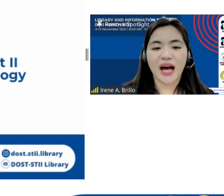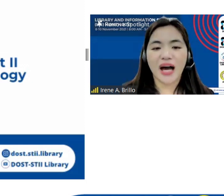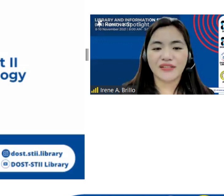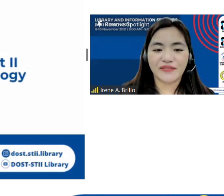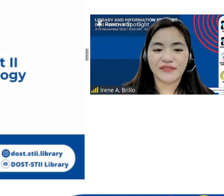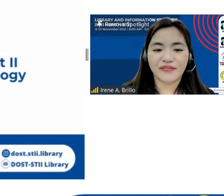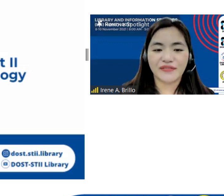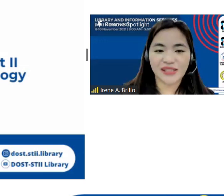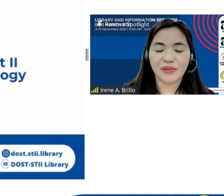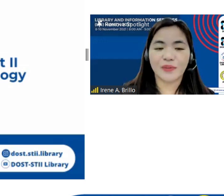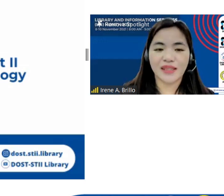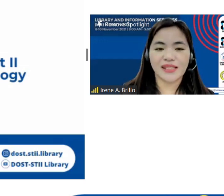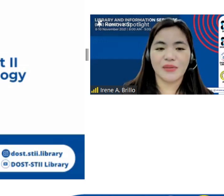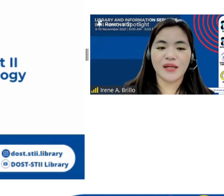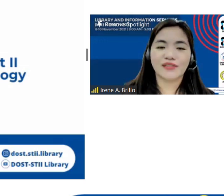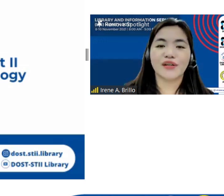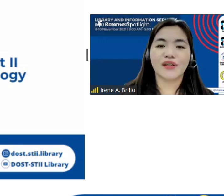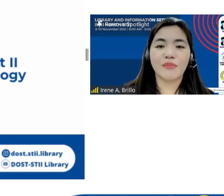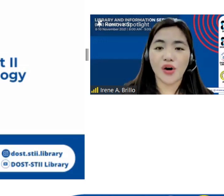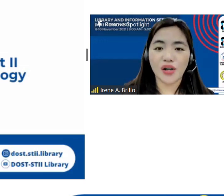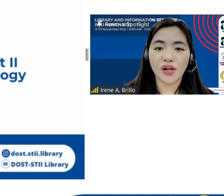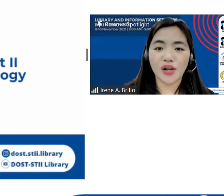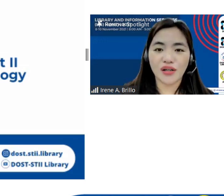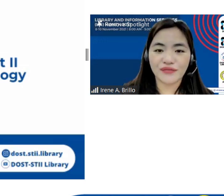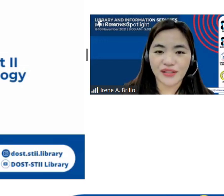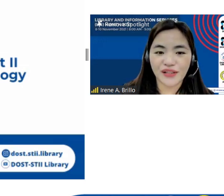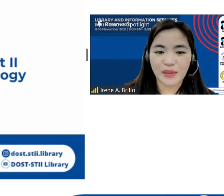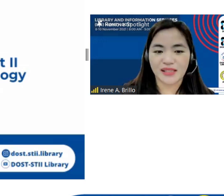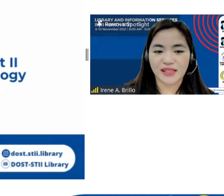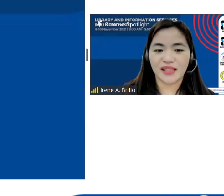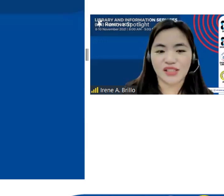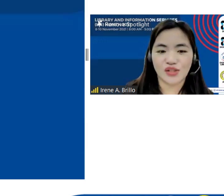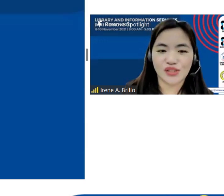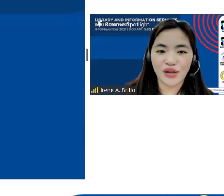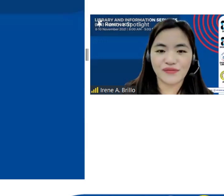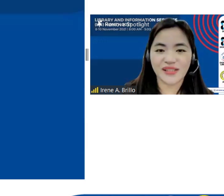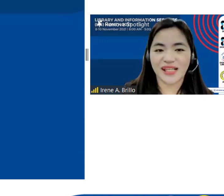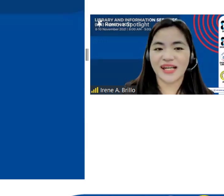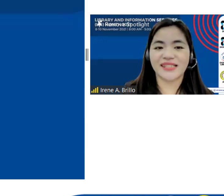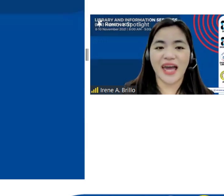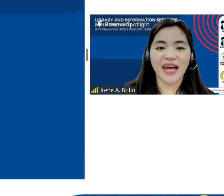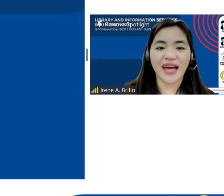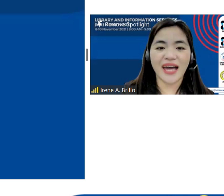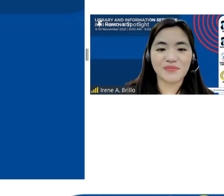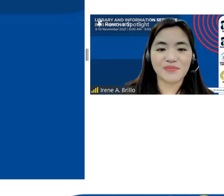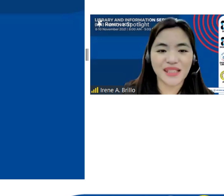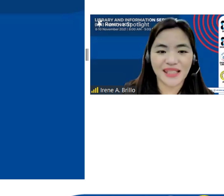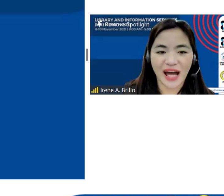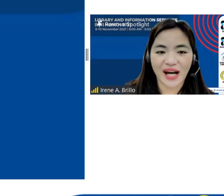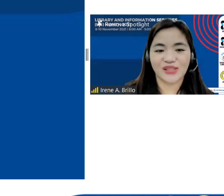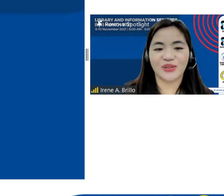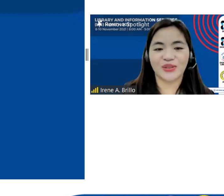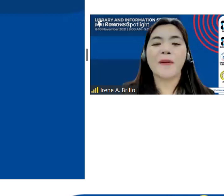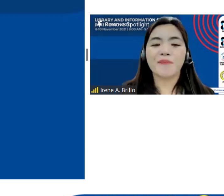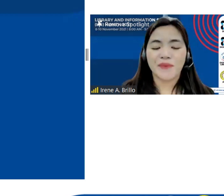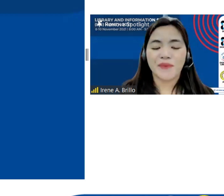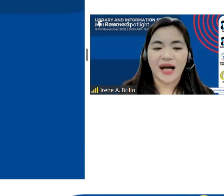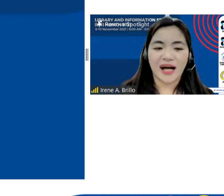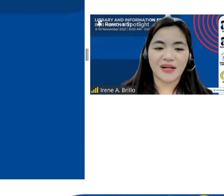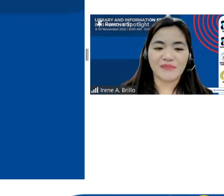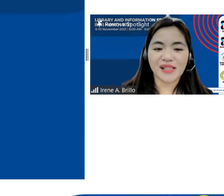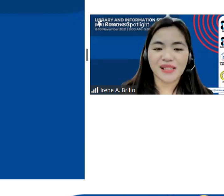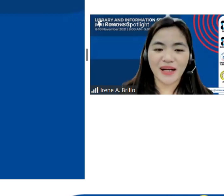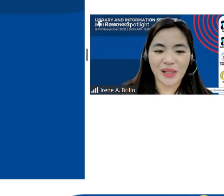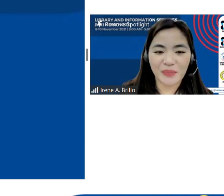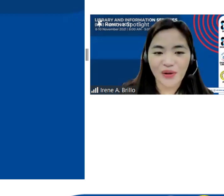have registered participants from all over the Philippines. That is Luzon, Visayas, and Mindanao. So